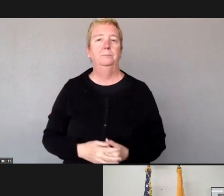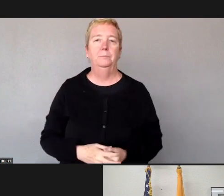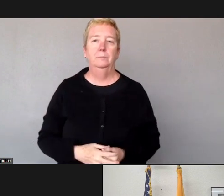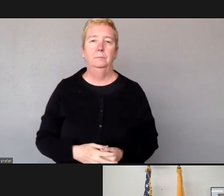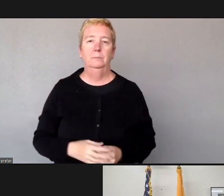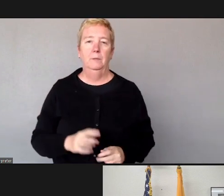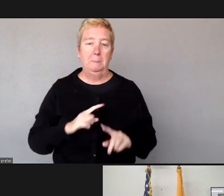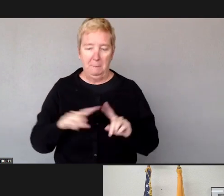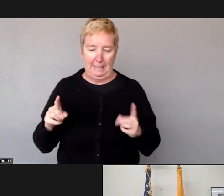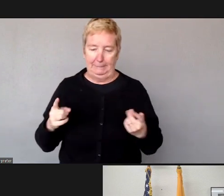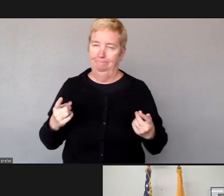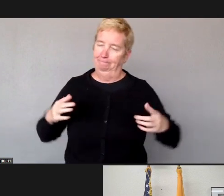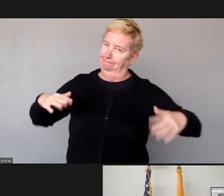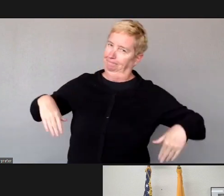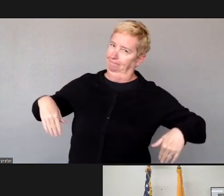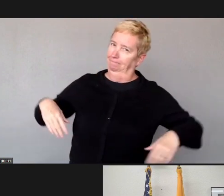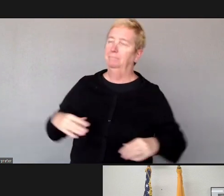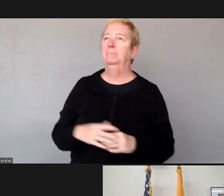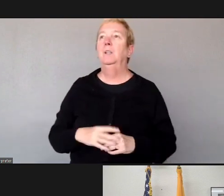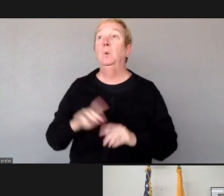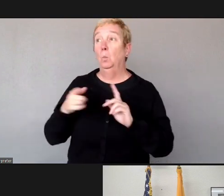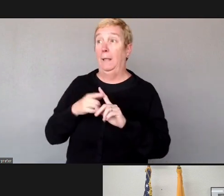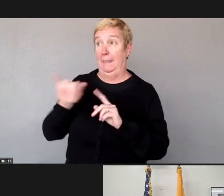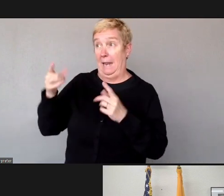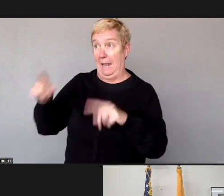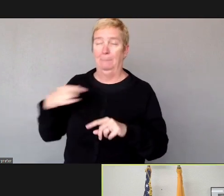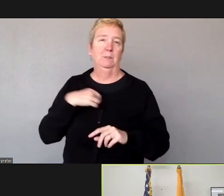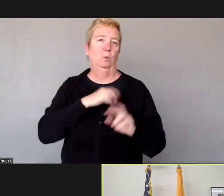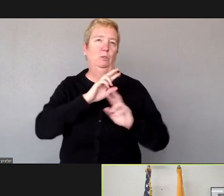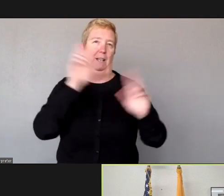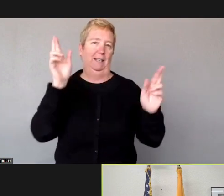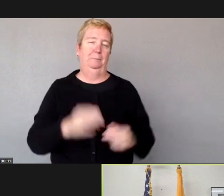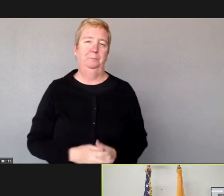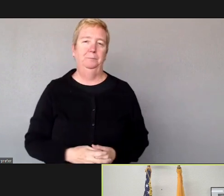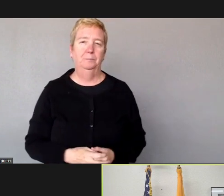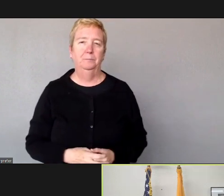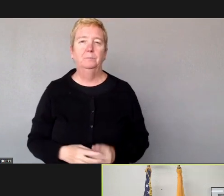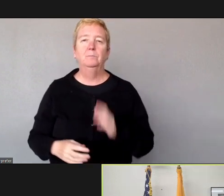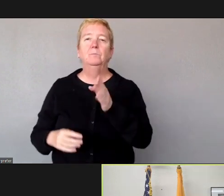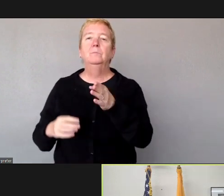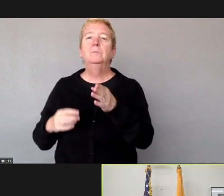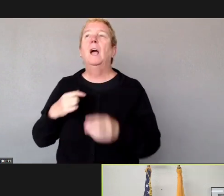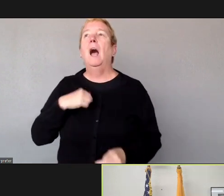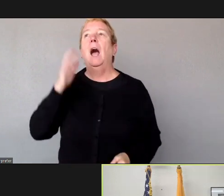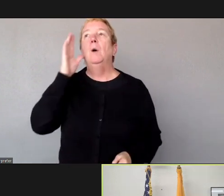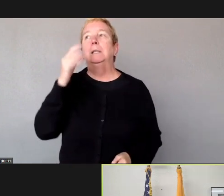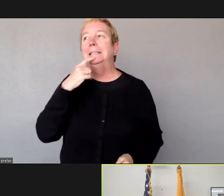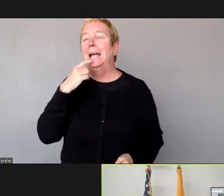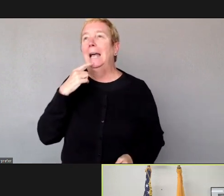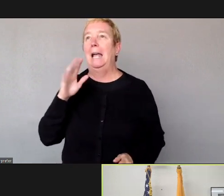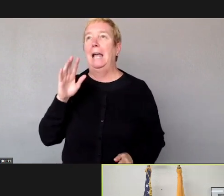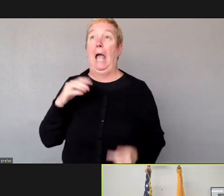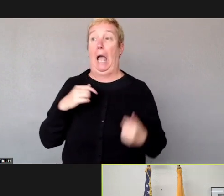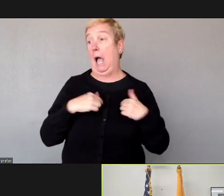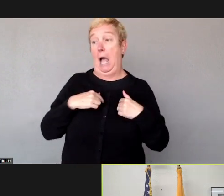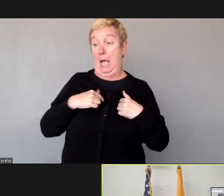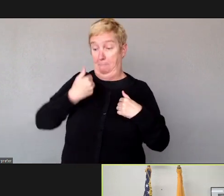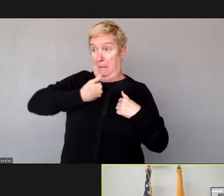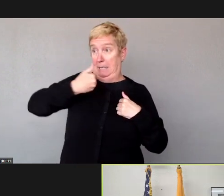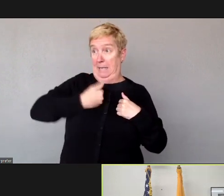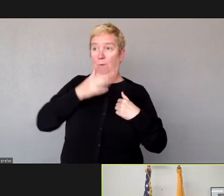we're not quite there yet, but when we are, we'll be ready. And I can say that I'm going to sign up right away. As soon as